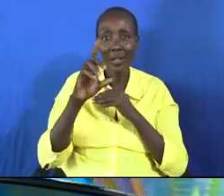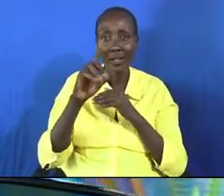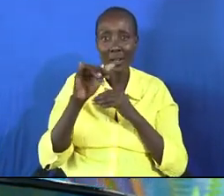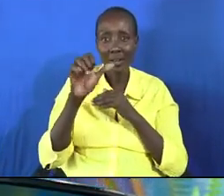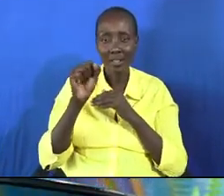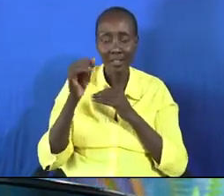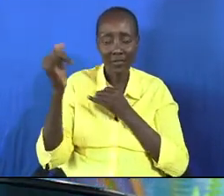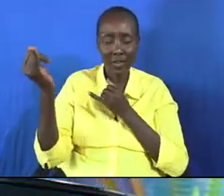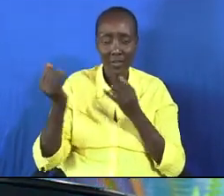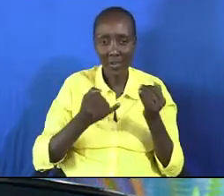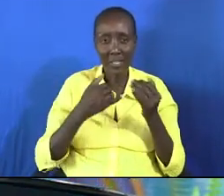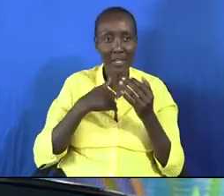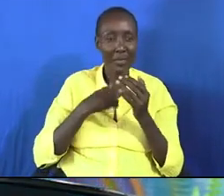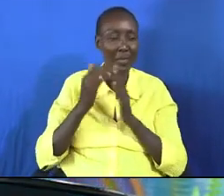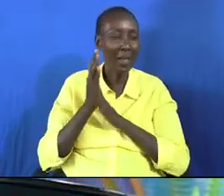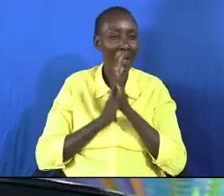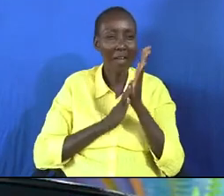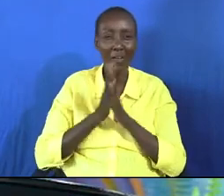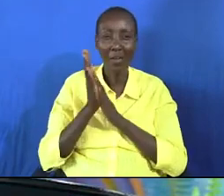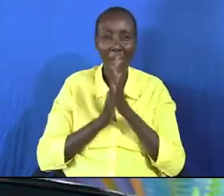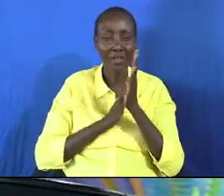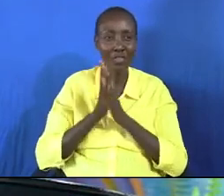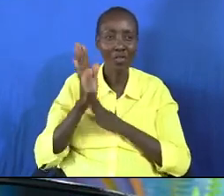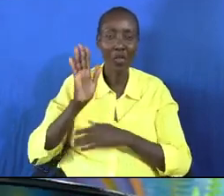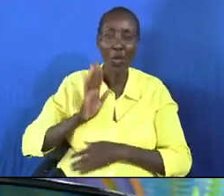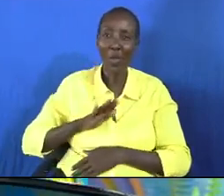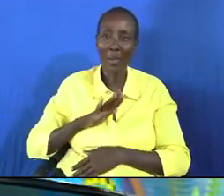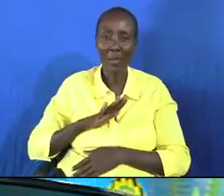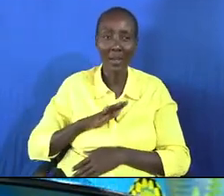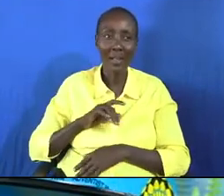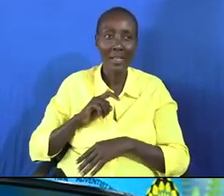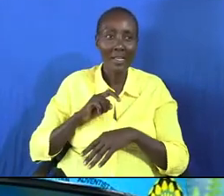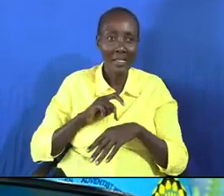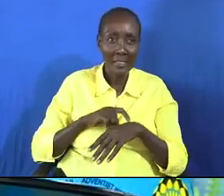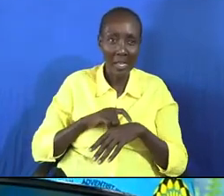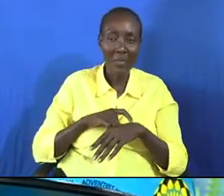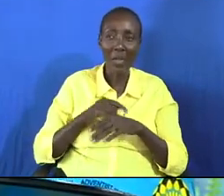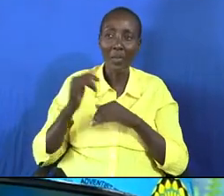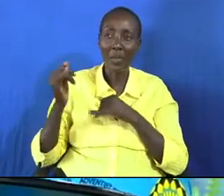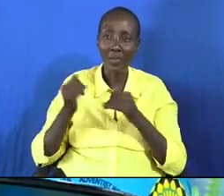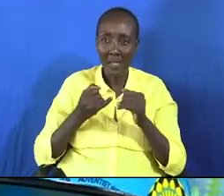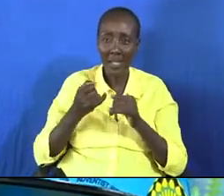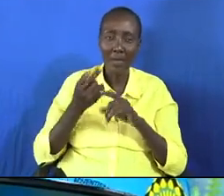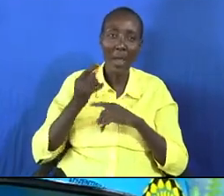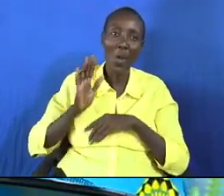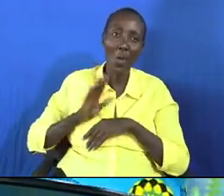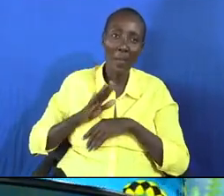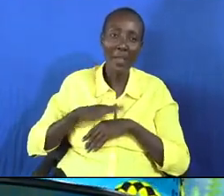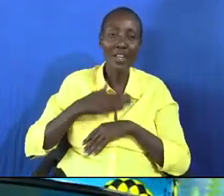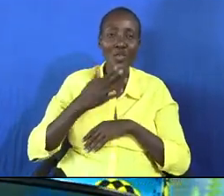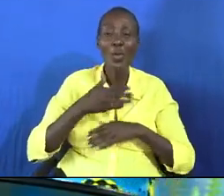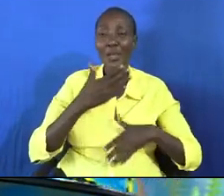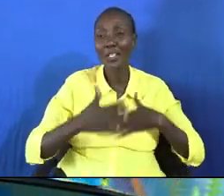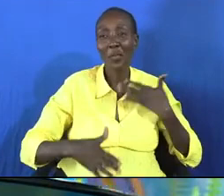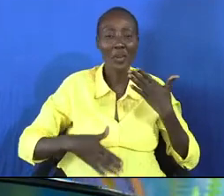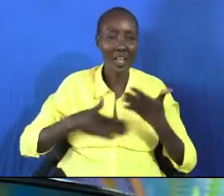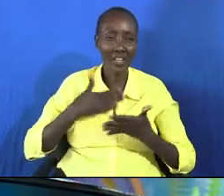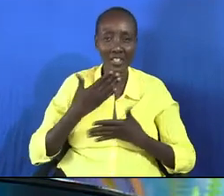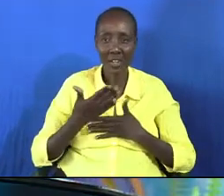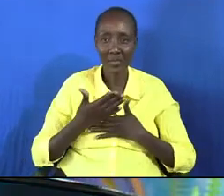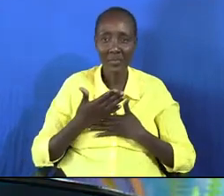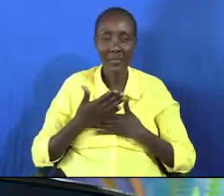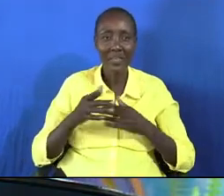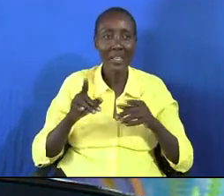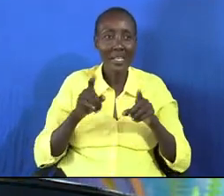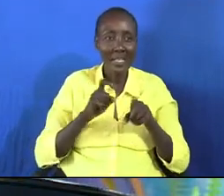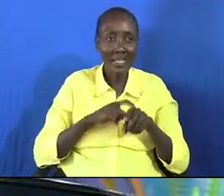me. I have a passion for women. And so when I'm called by women, it's always a pleasure. And